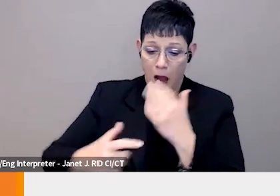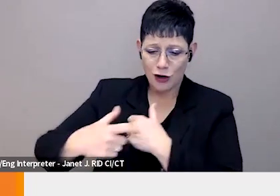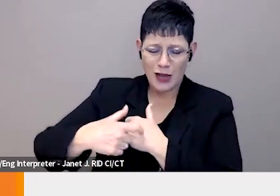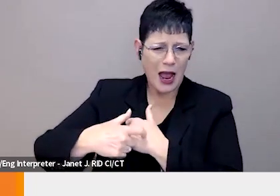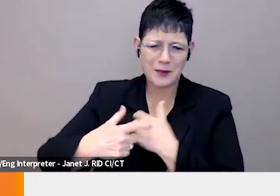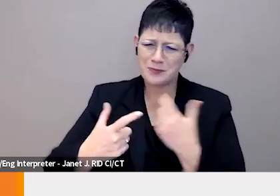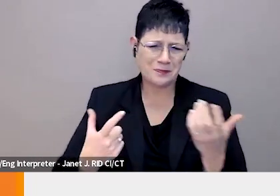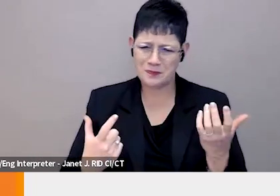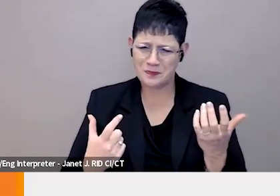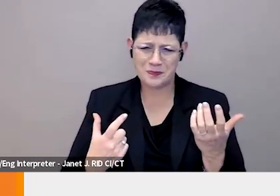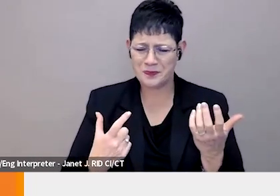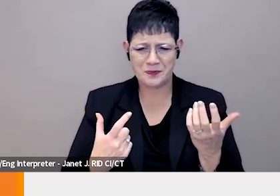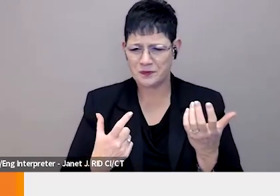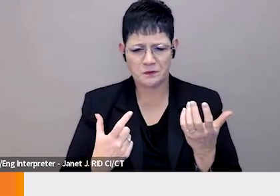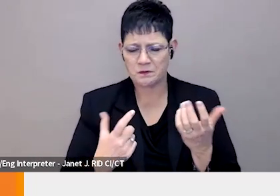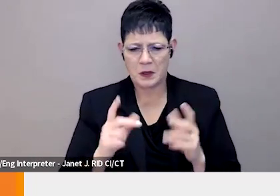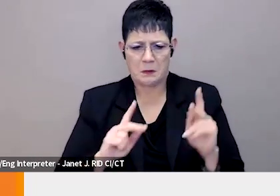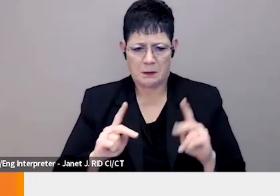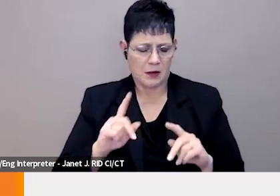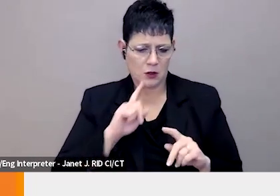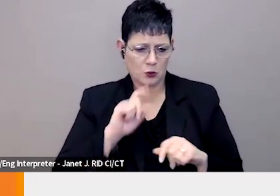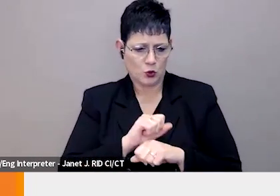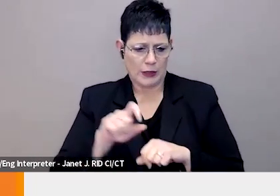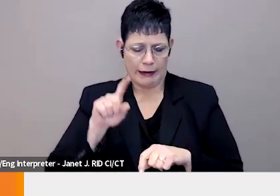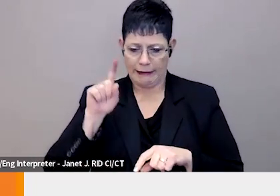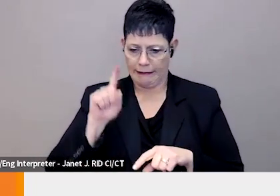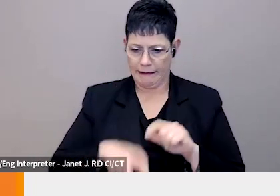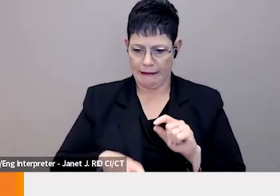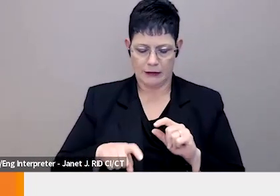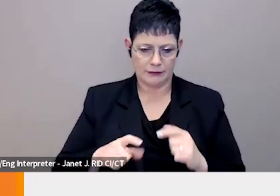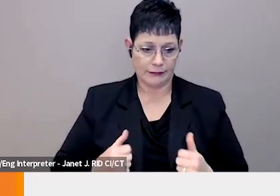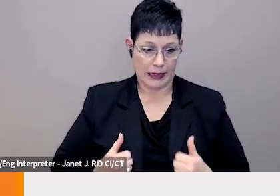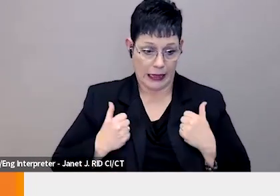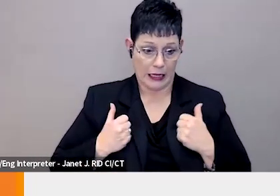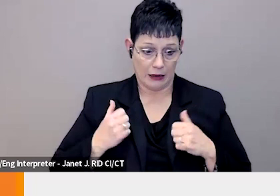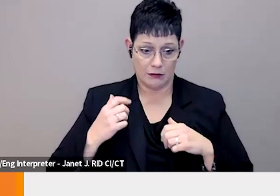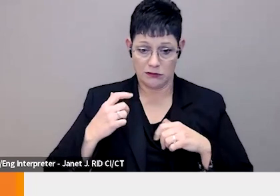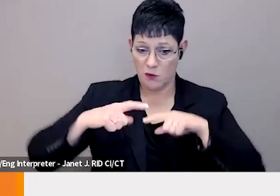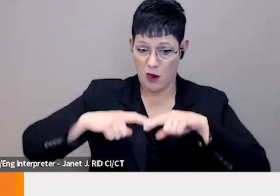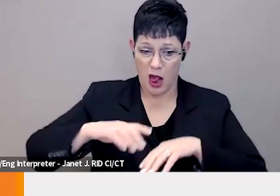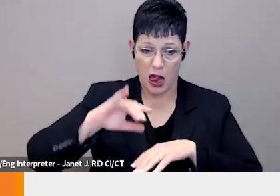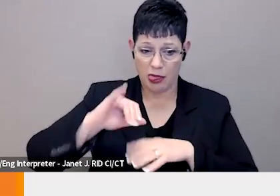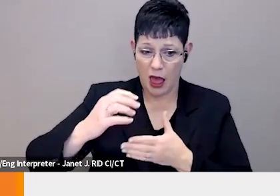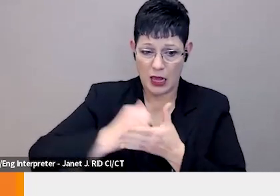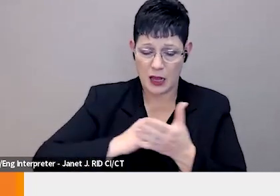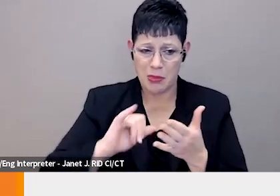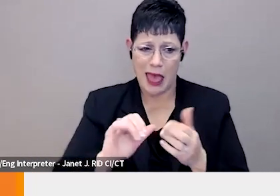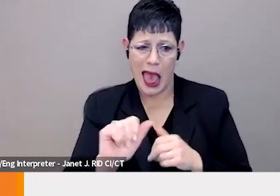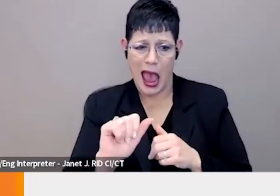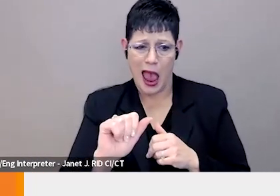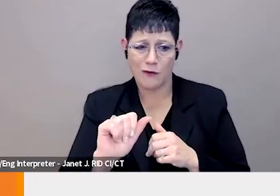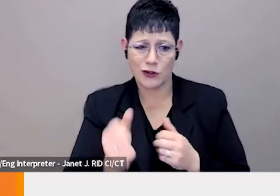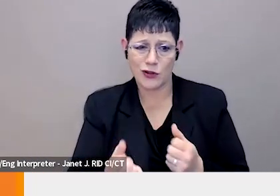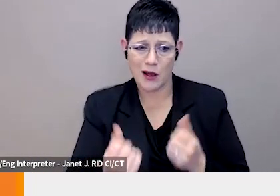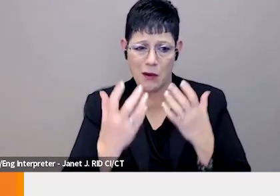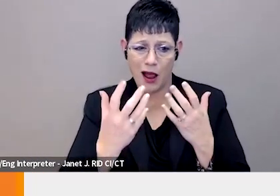is not a ability for people to earn a lot. And so the median annual income of a home care worker is only